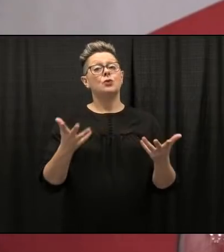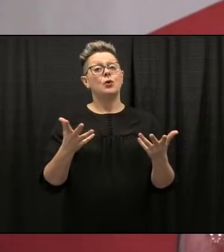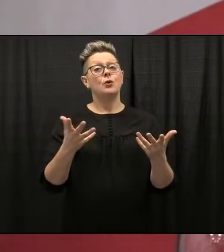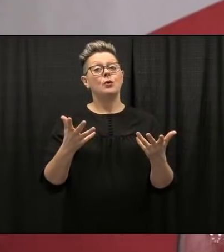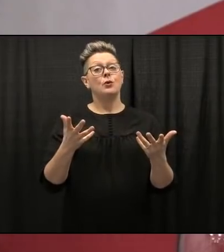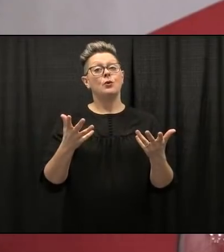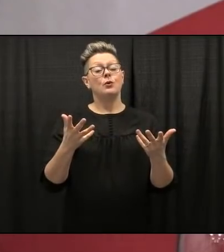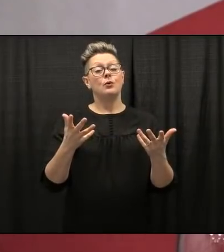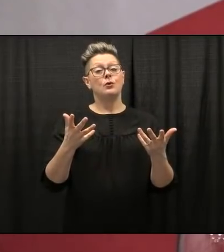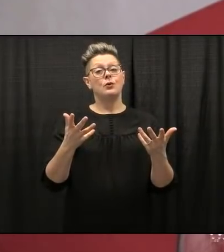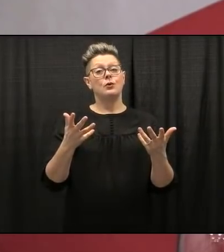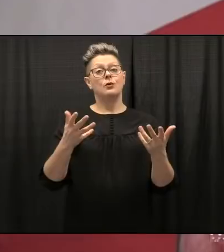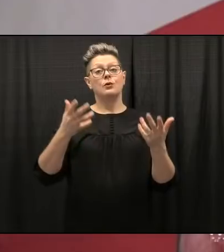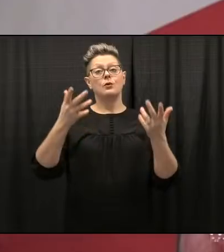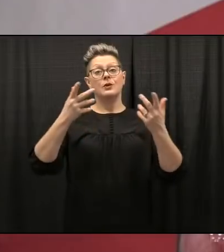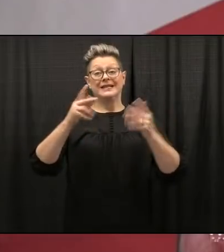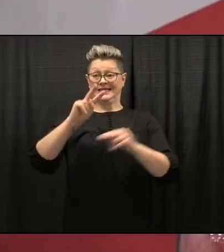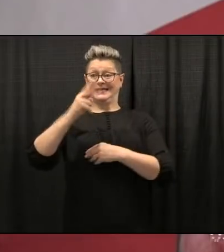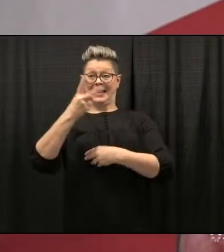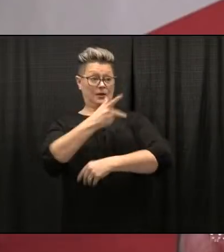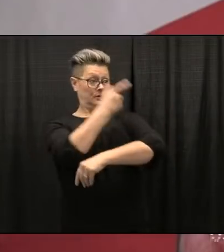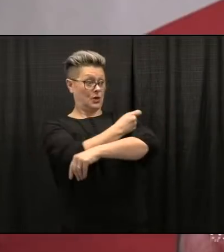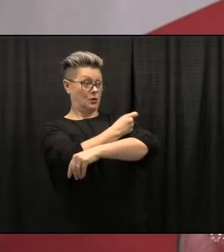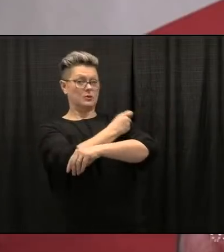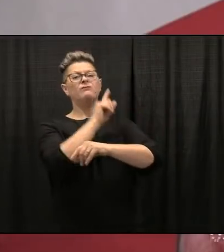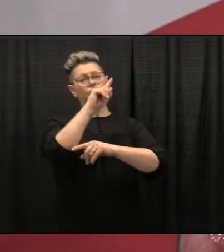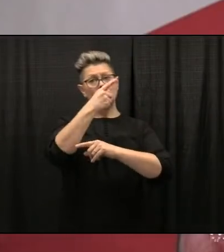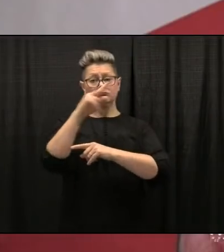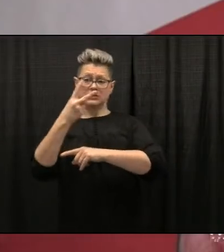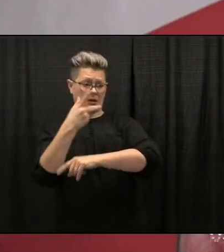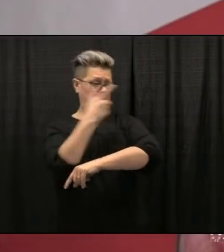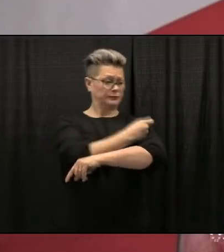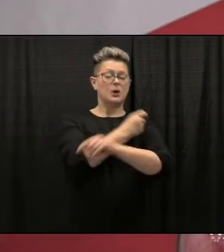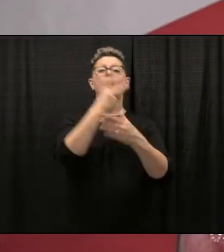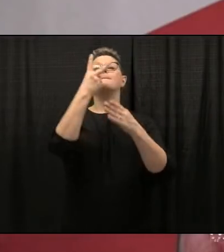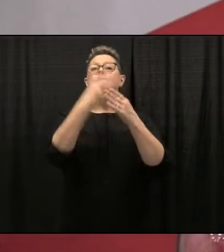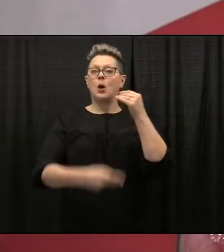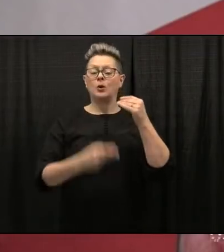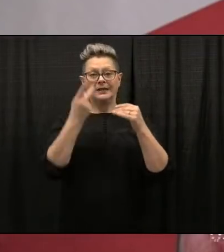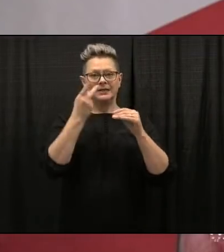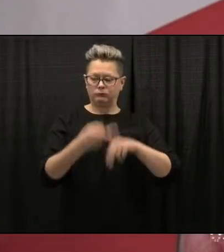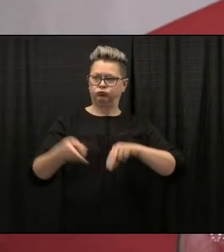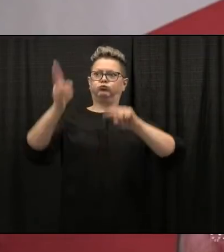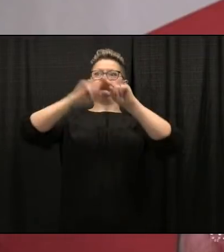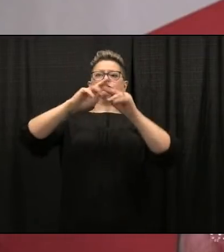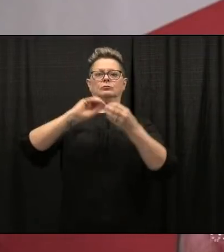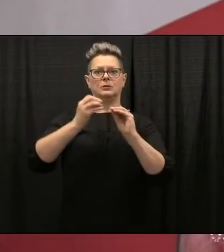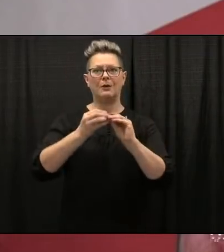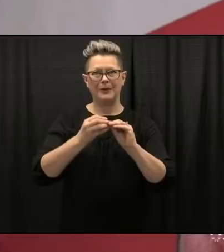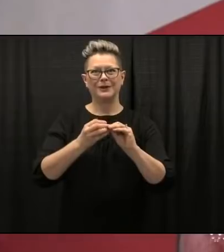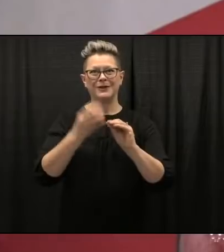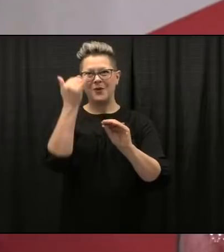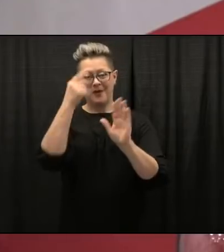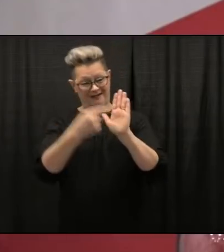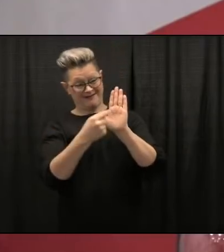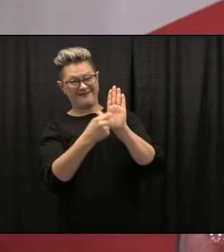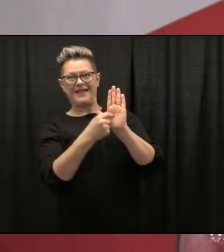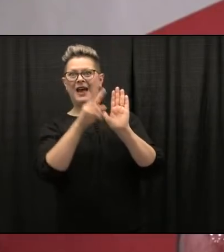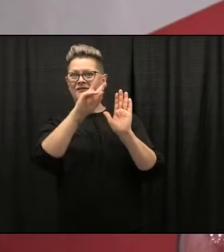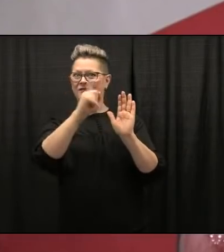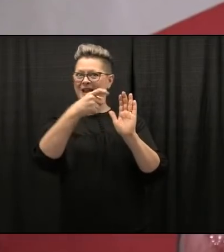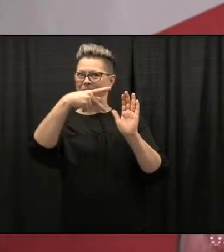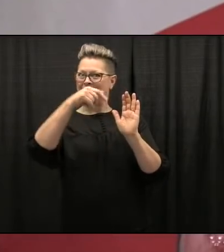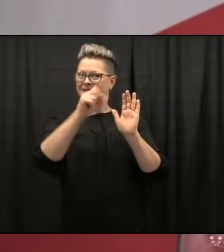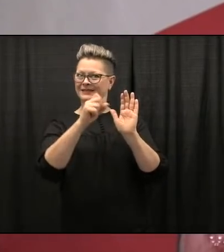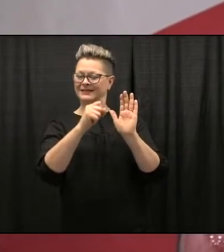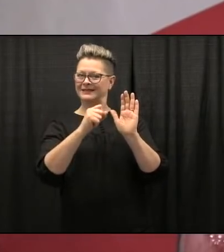in our second doses and first doses, particularly in younger folk, when that was